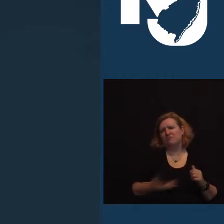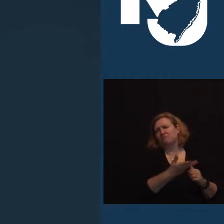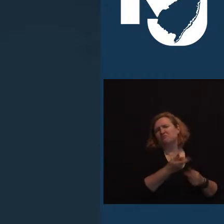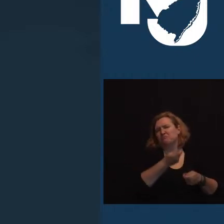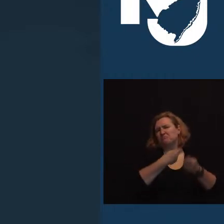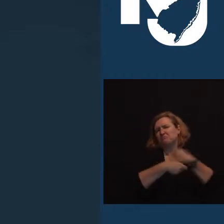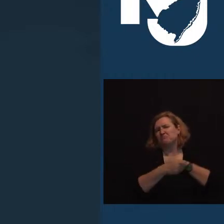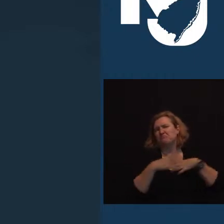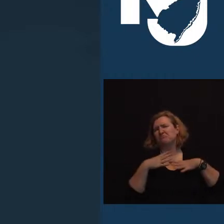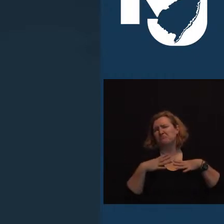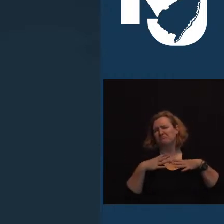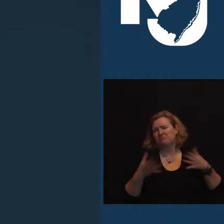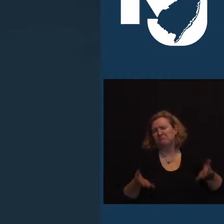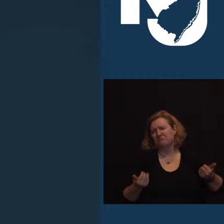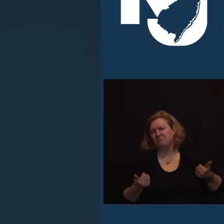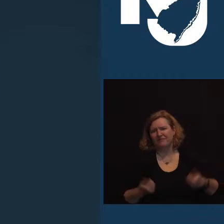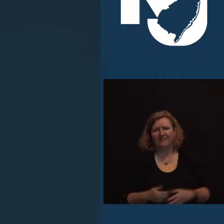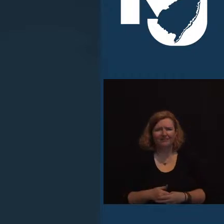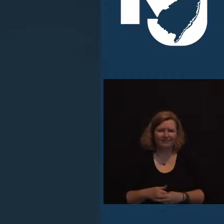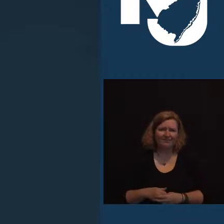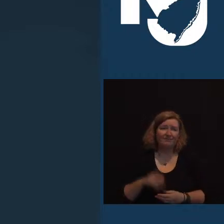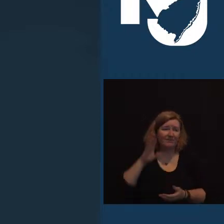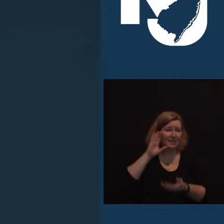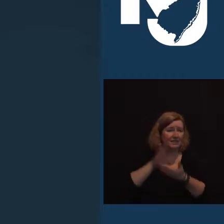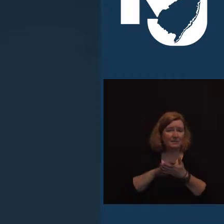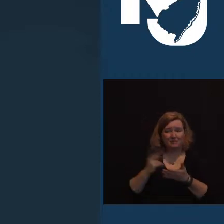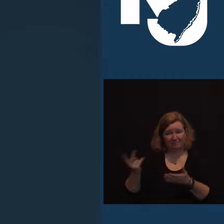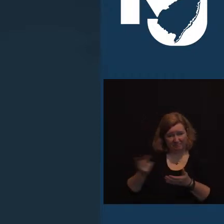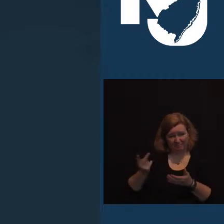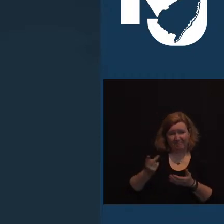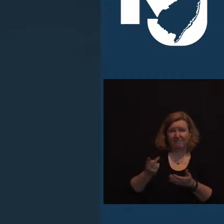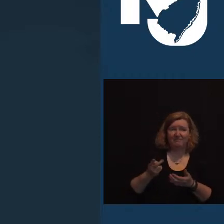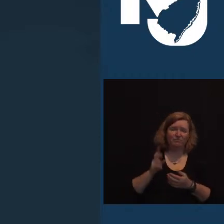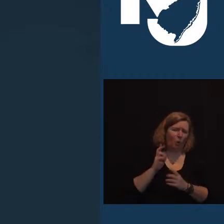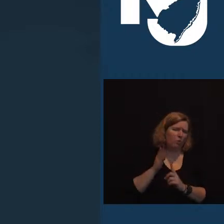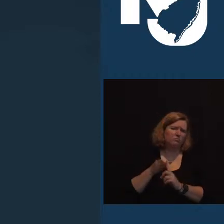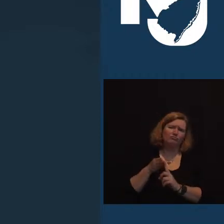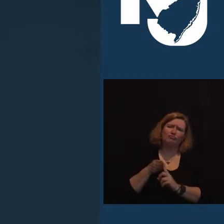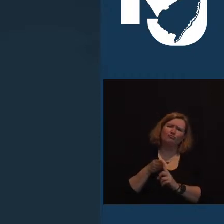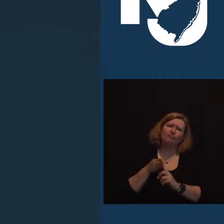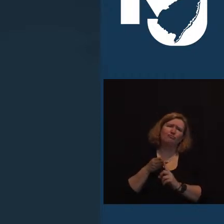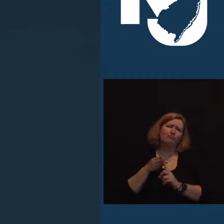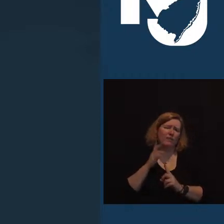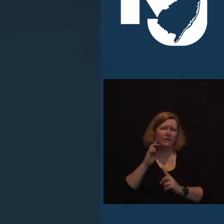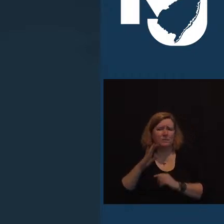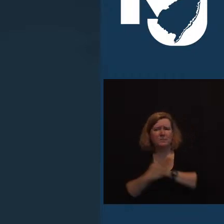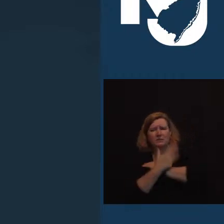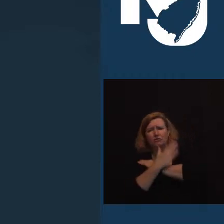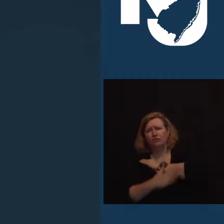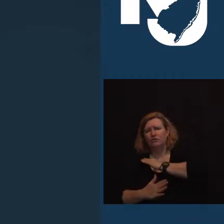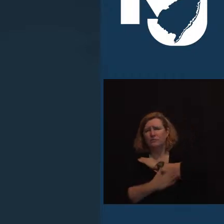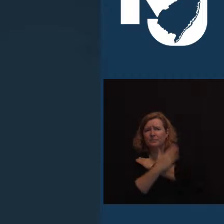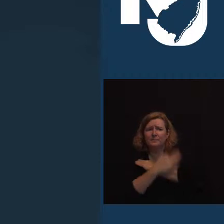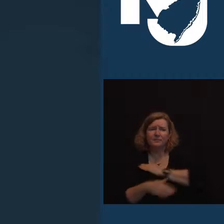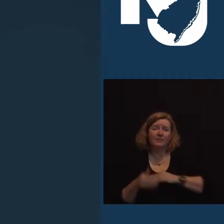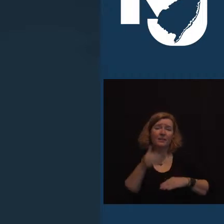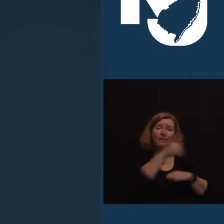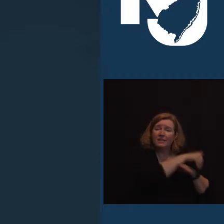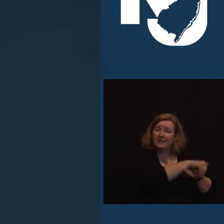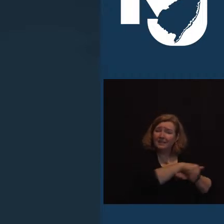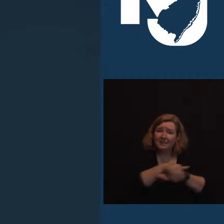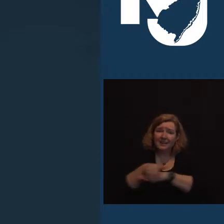left, spent many a day like that. And she spent many an evening at a dinner table surrounded by her kids and broader family,